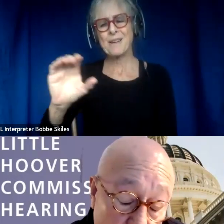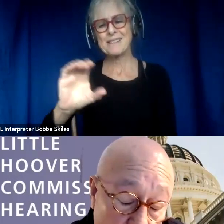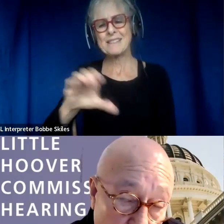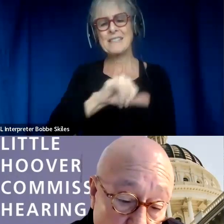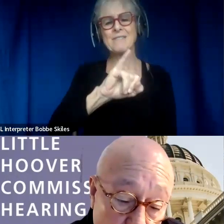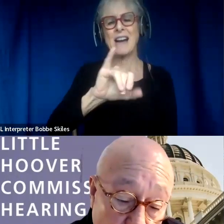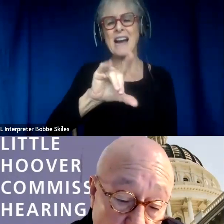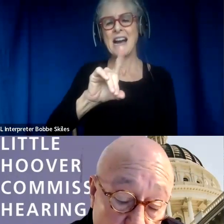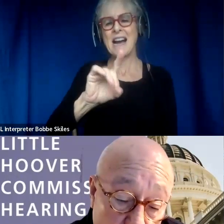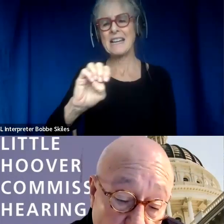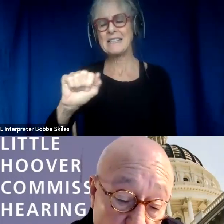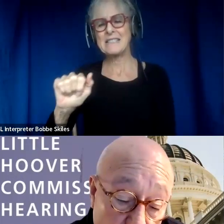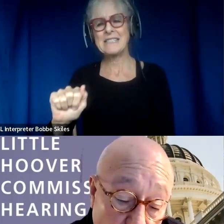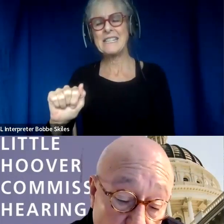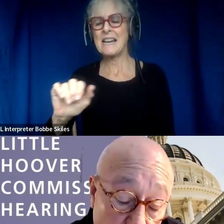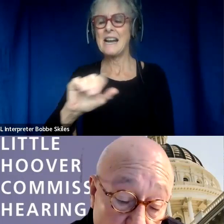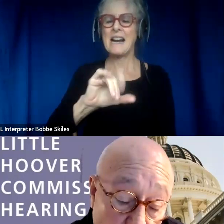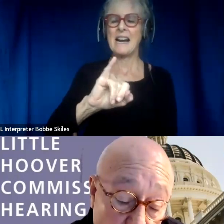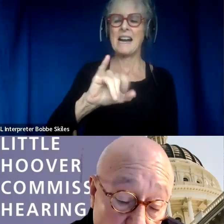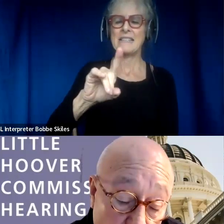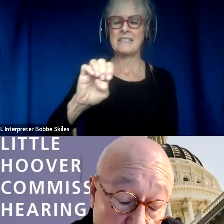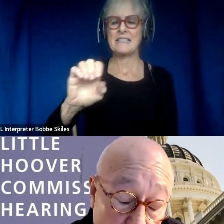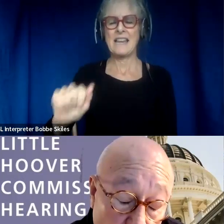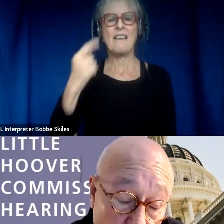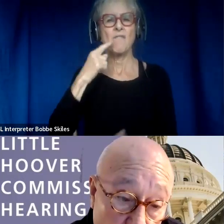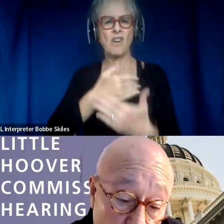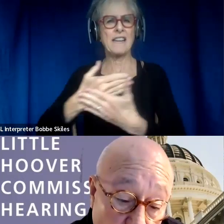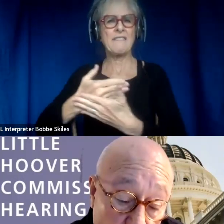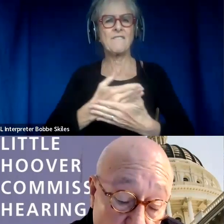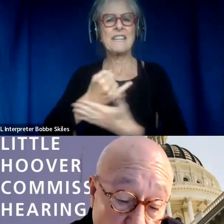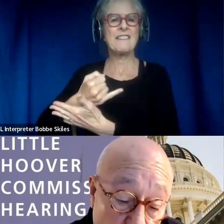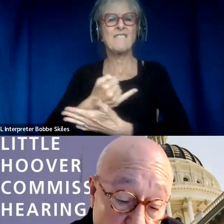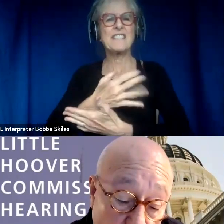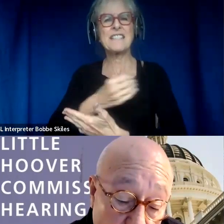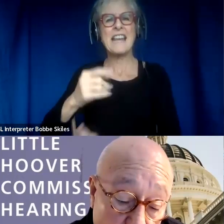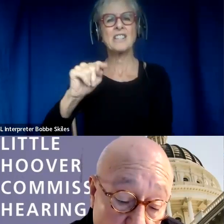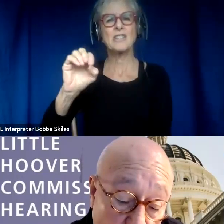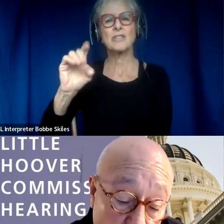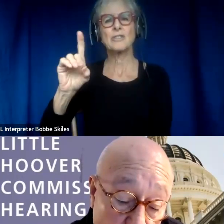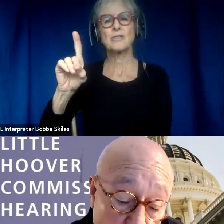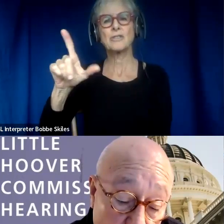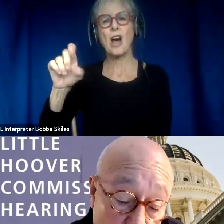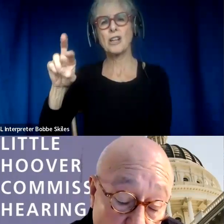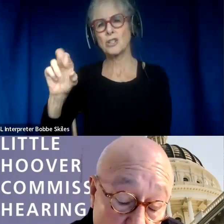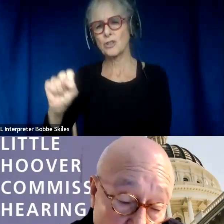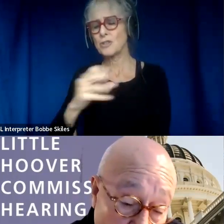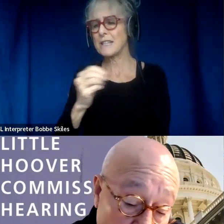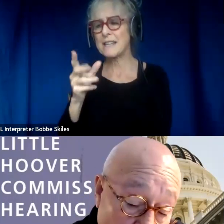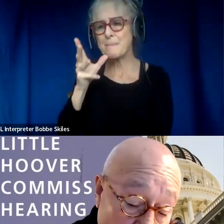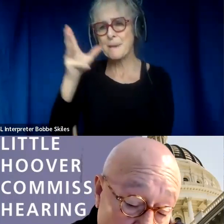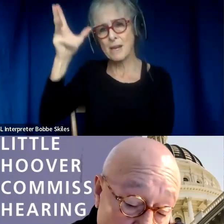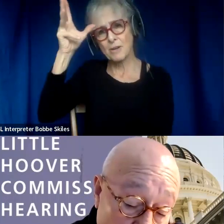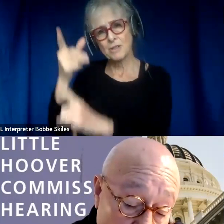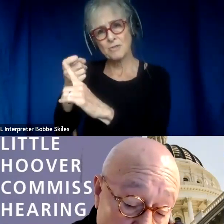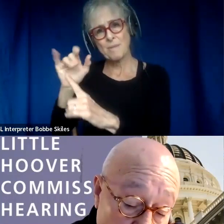program for infants and toddlers. And the mothers and fathers that came out of that